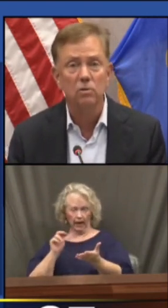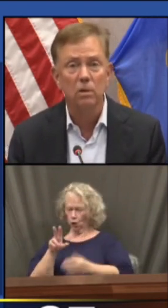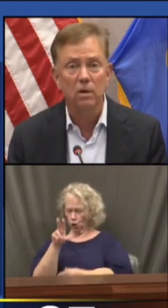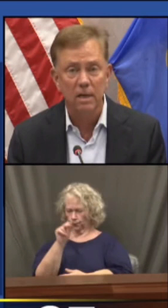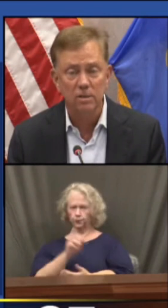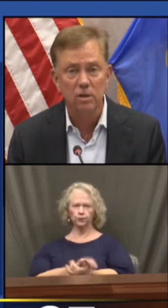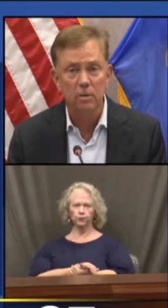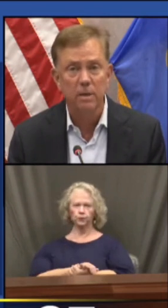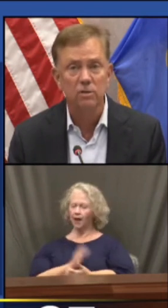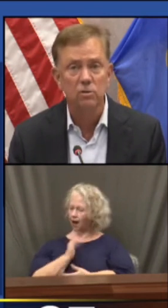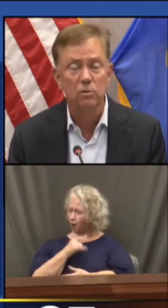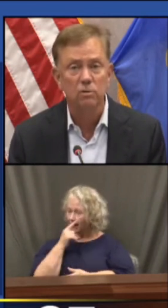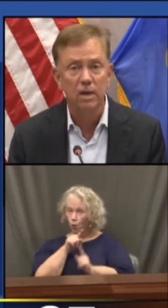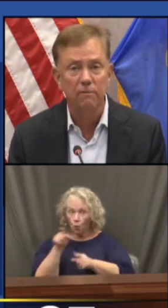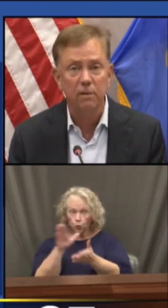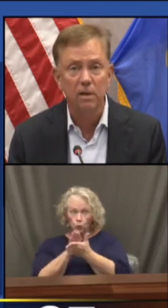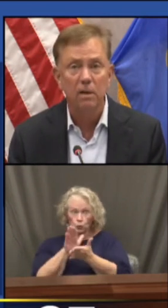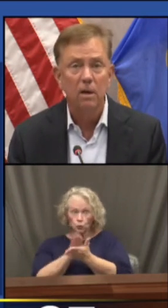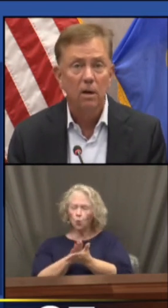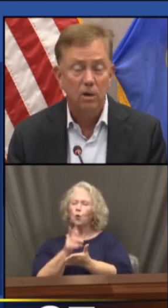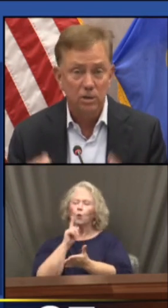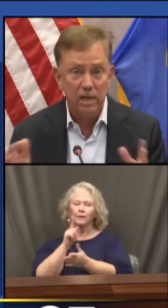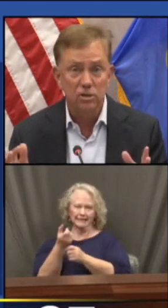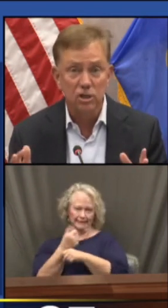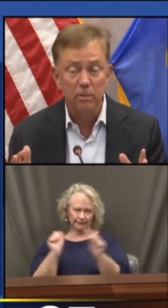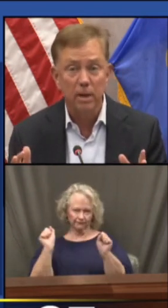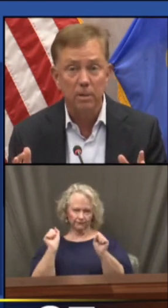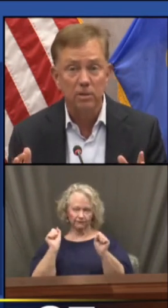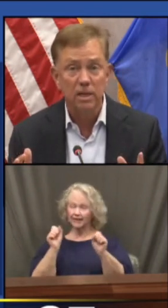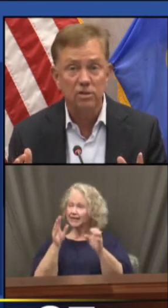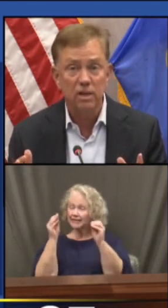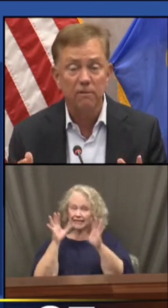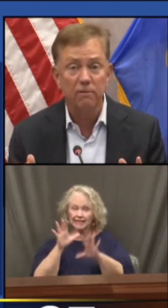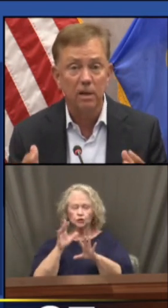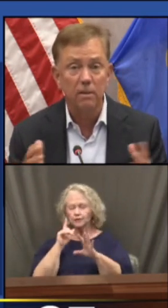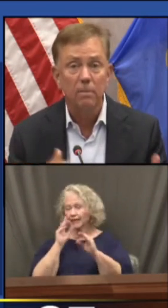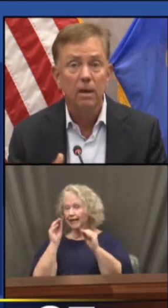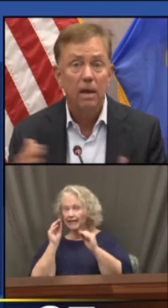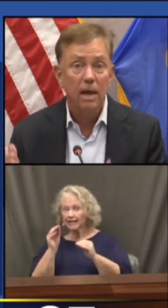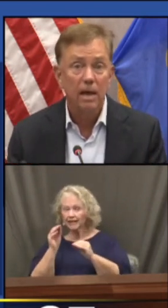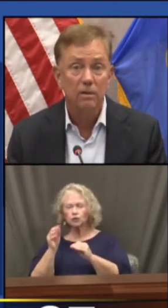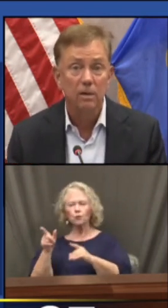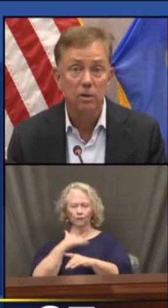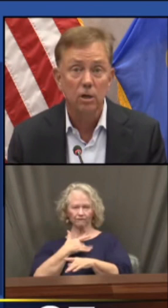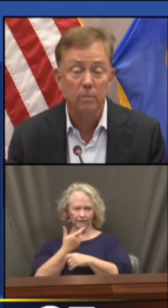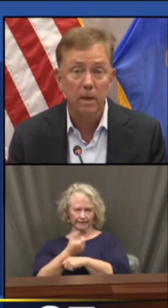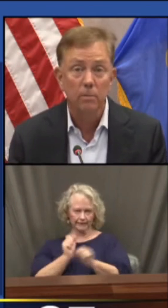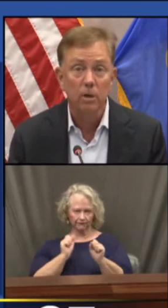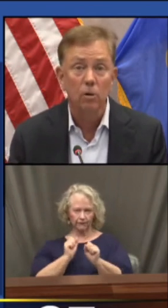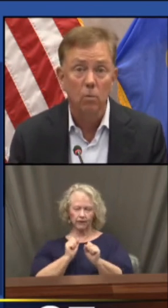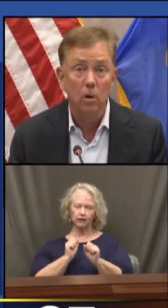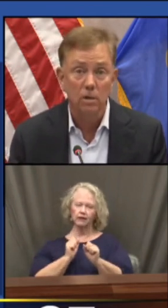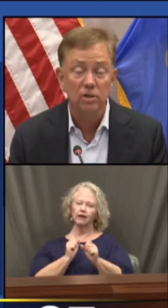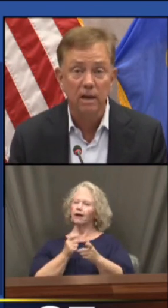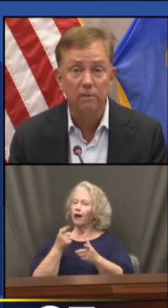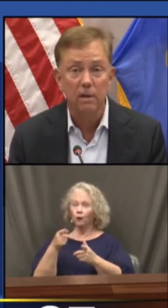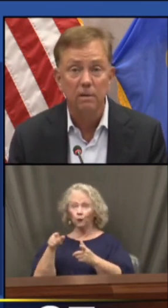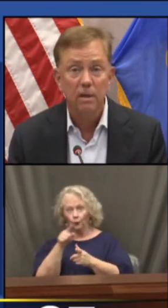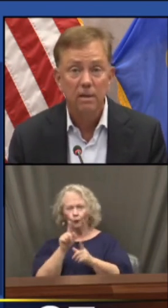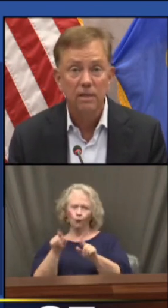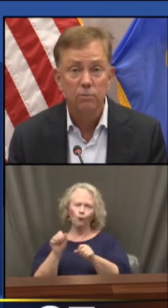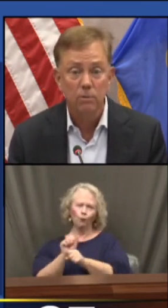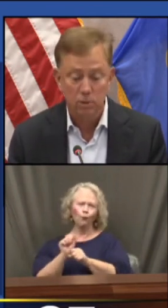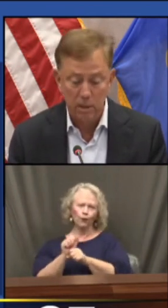in school. Our kids are going to be in school safely. Our teachers are going to be able to teach safely. And you're going to be able to go to work